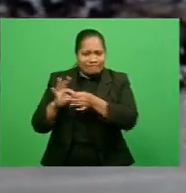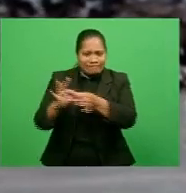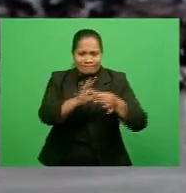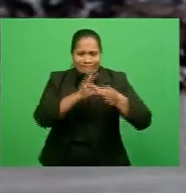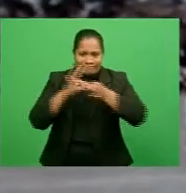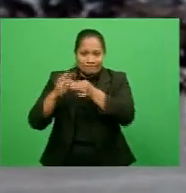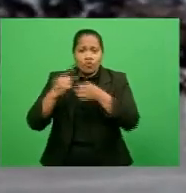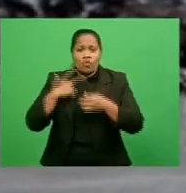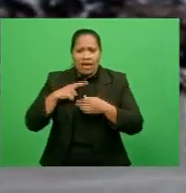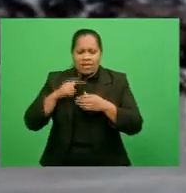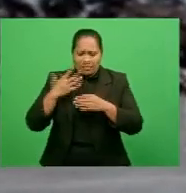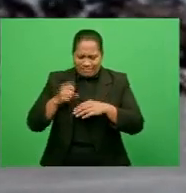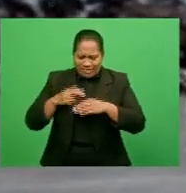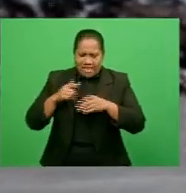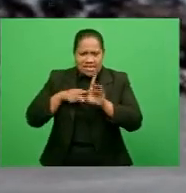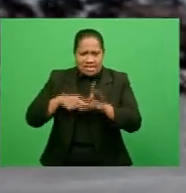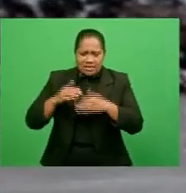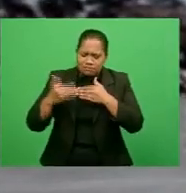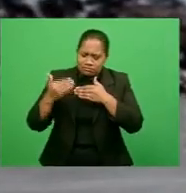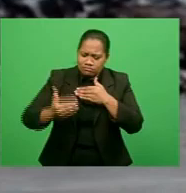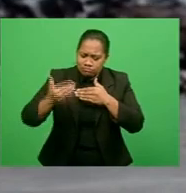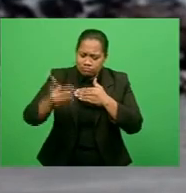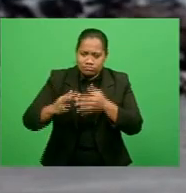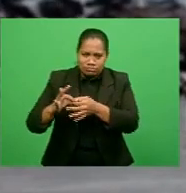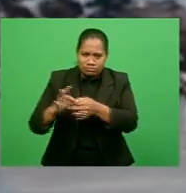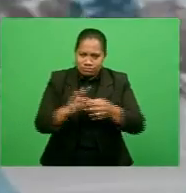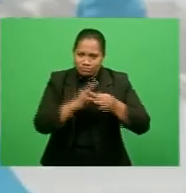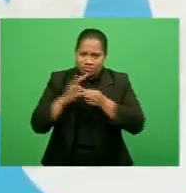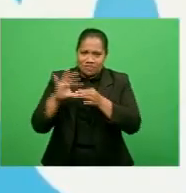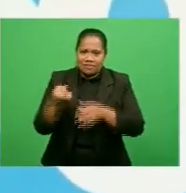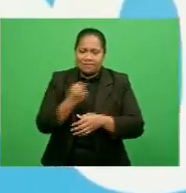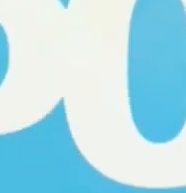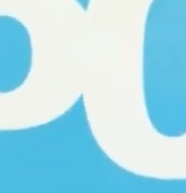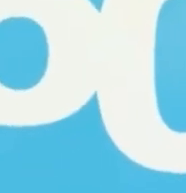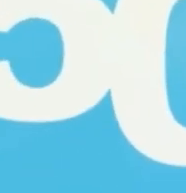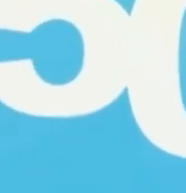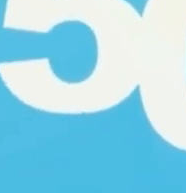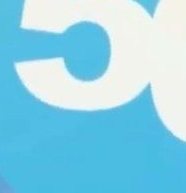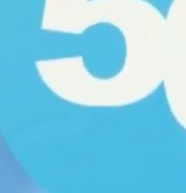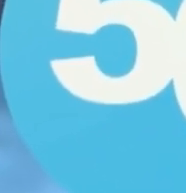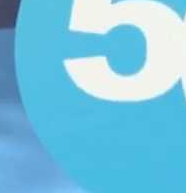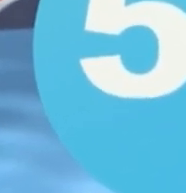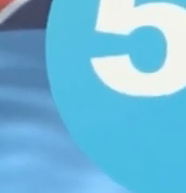more years to come. Kritika Kumar, FBC News.